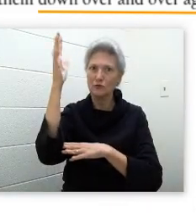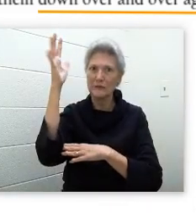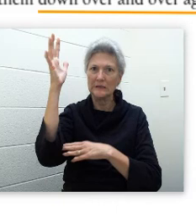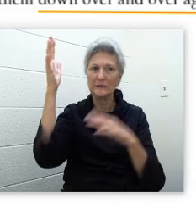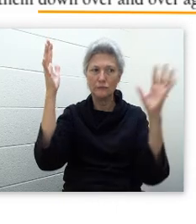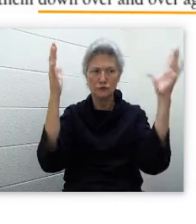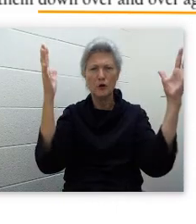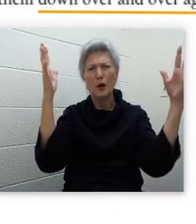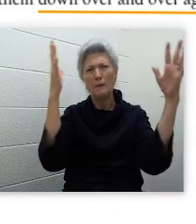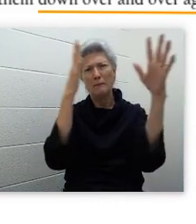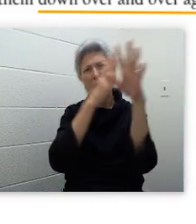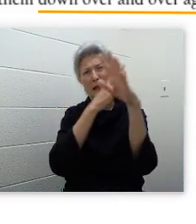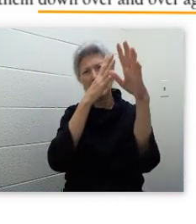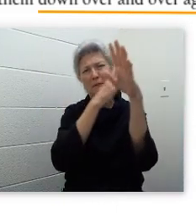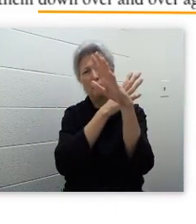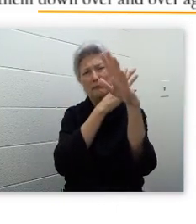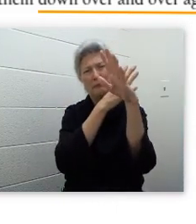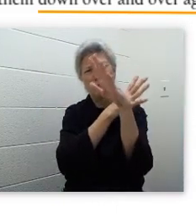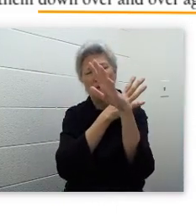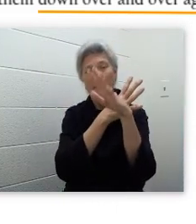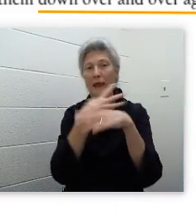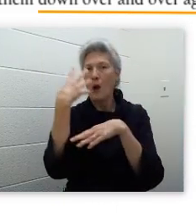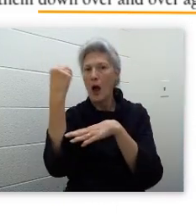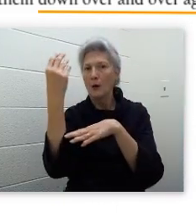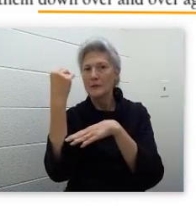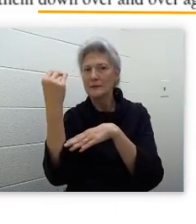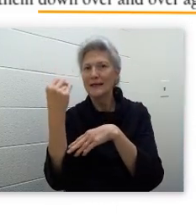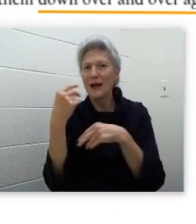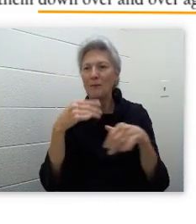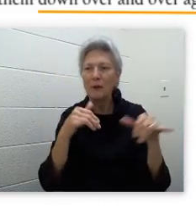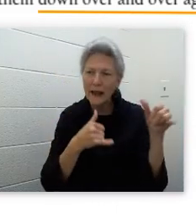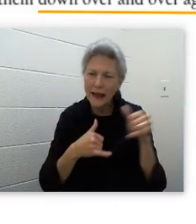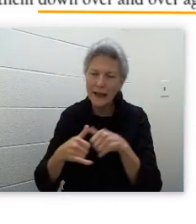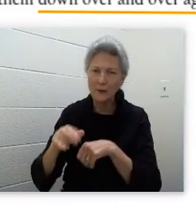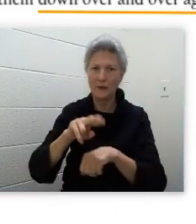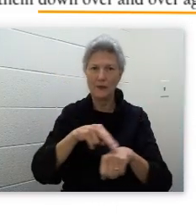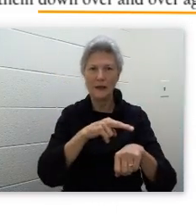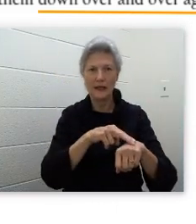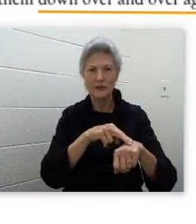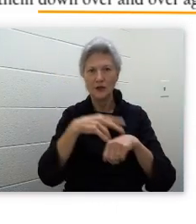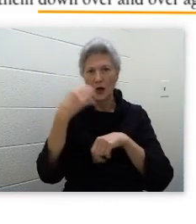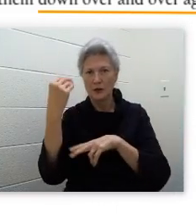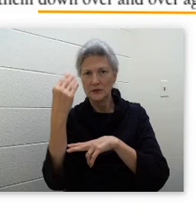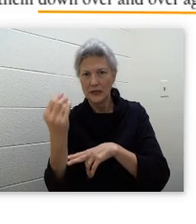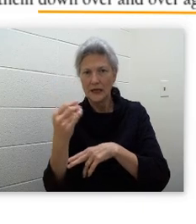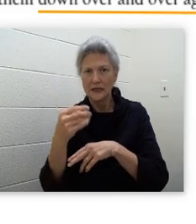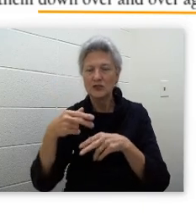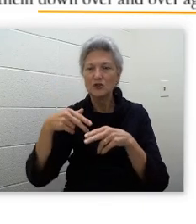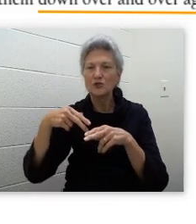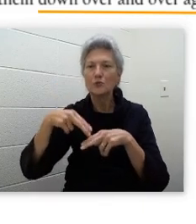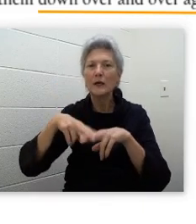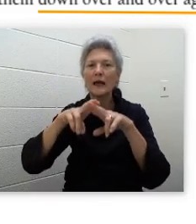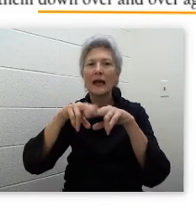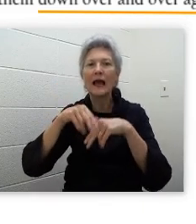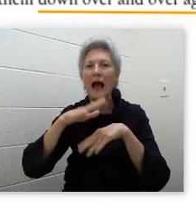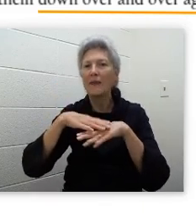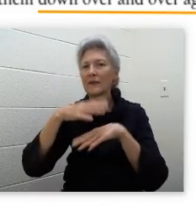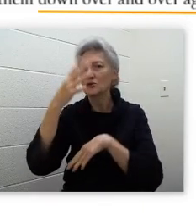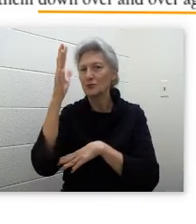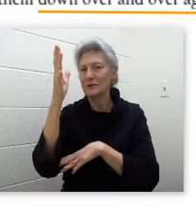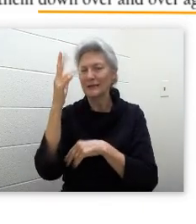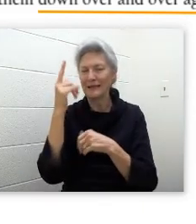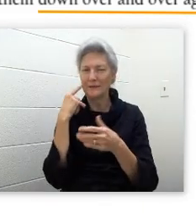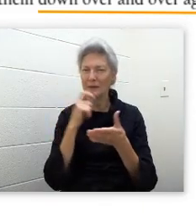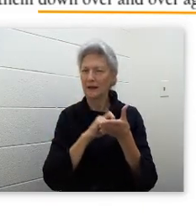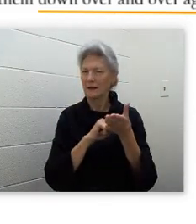bending, because they were outside in nature, playing with nature, swinging on the trees. So that's just something that I